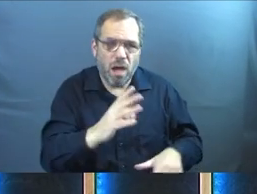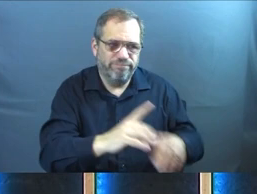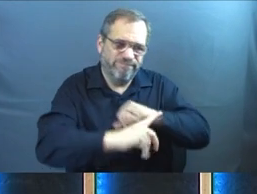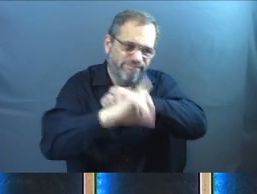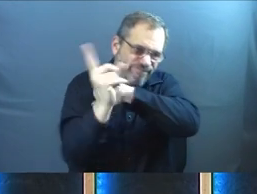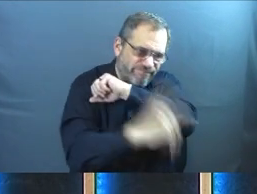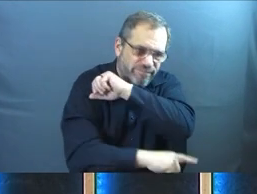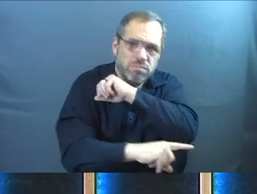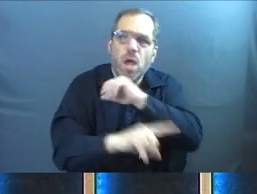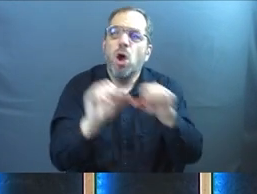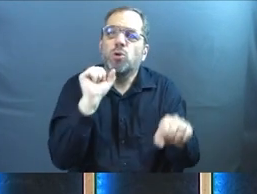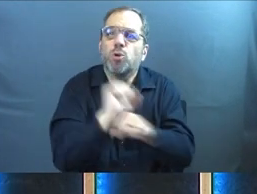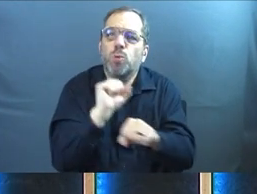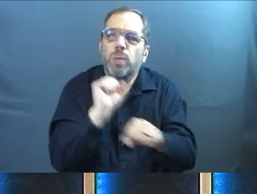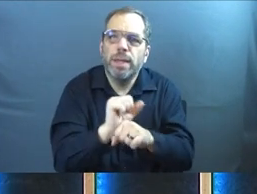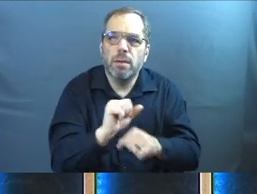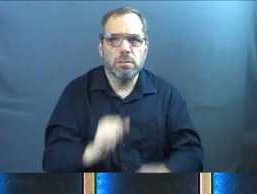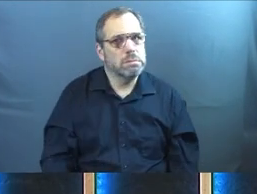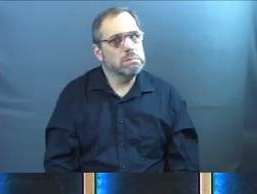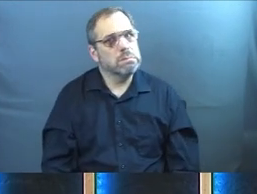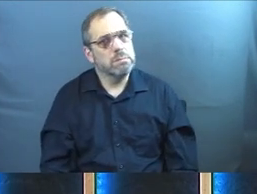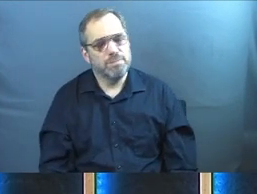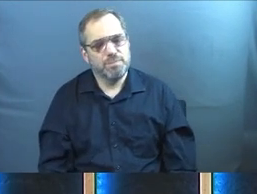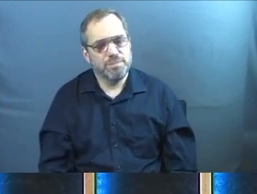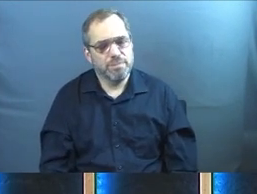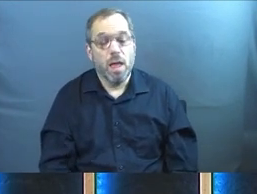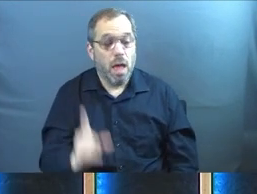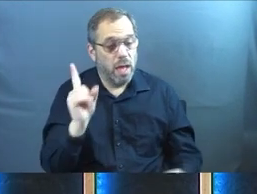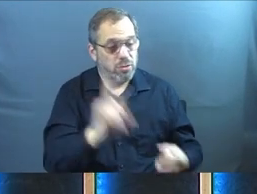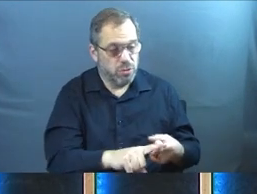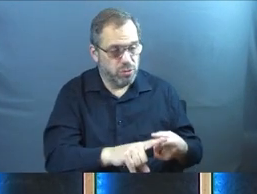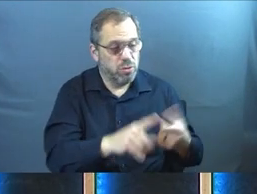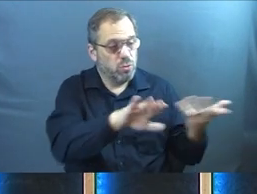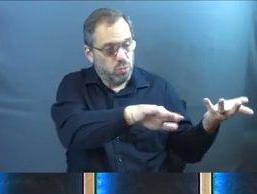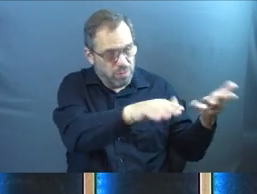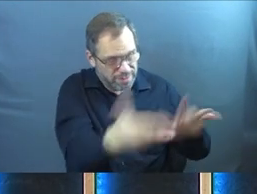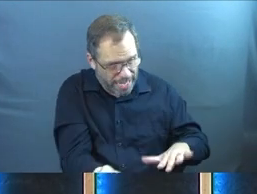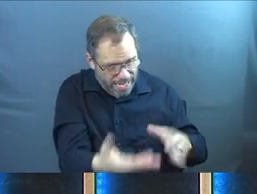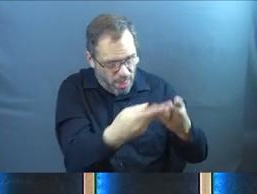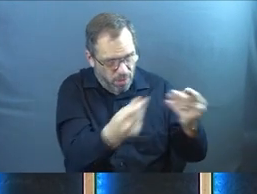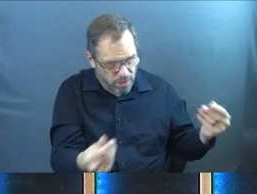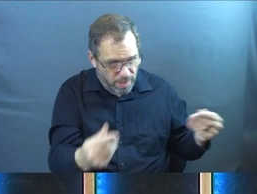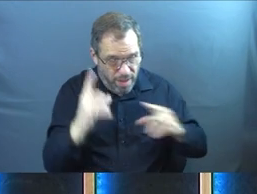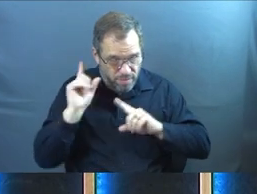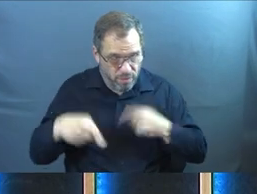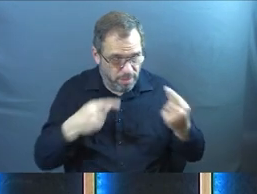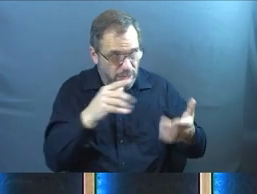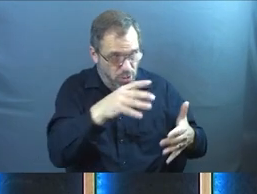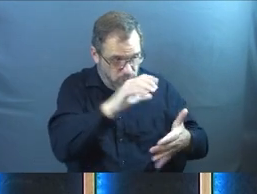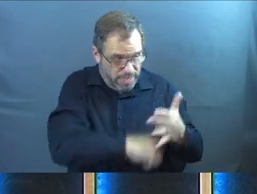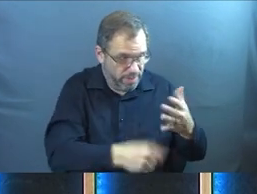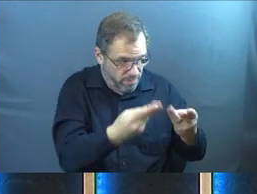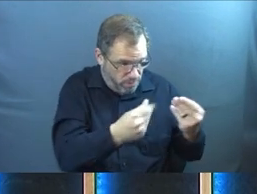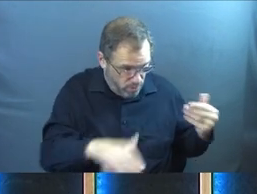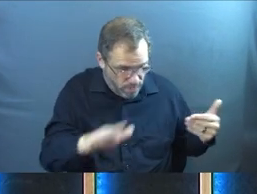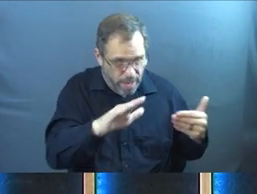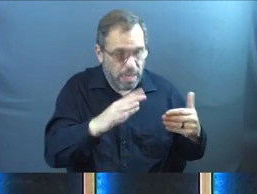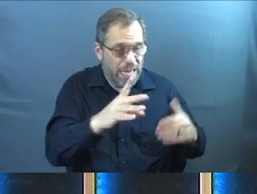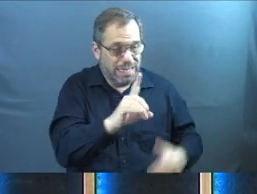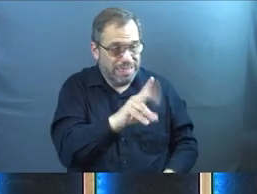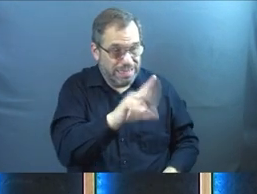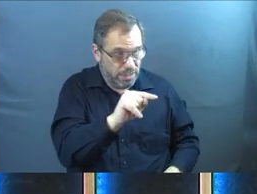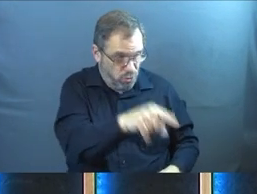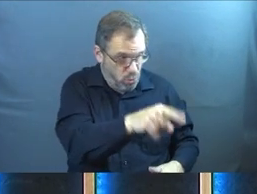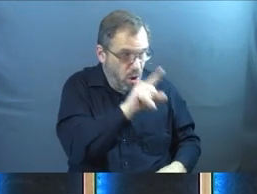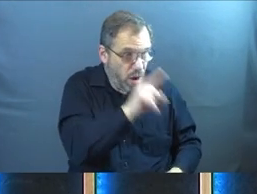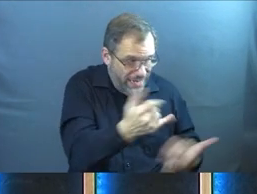cursing careers and work until you return to the ground, since from it you were taken. For dust you